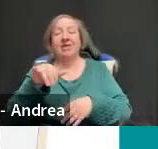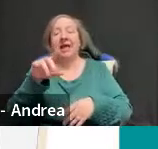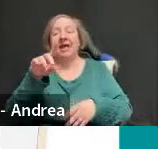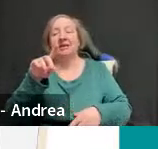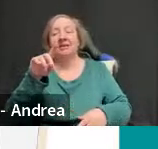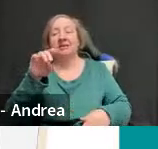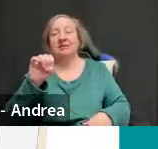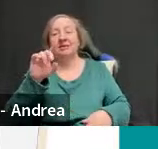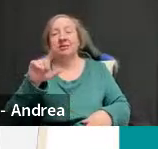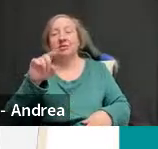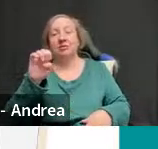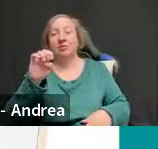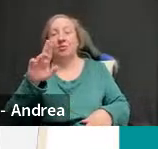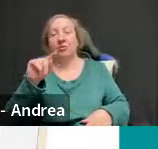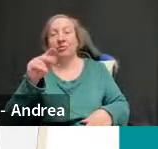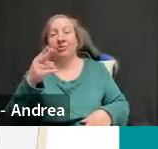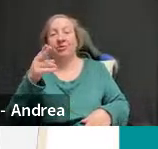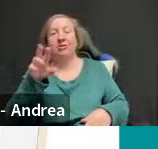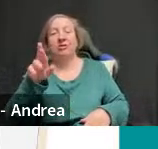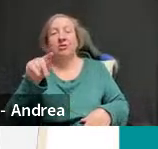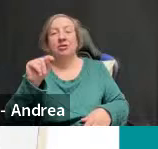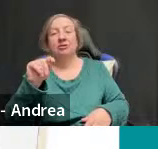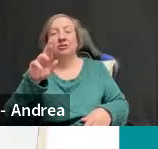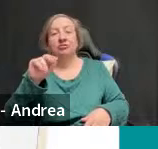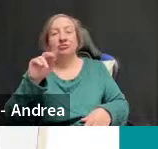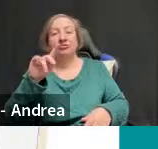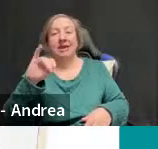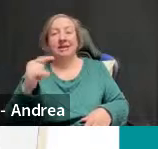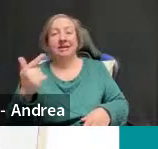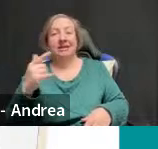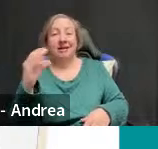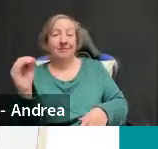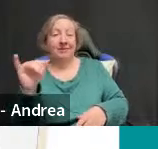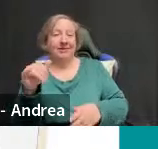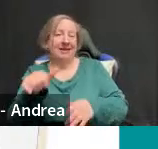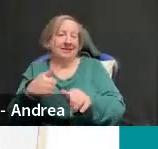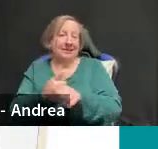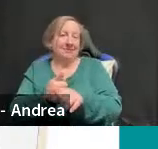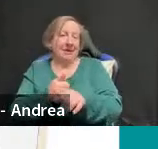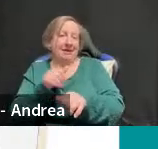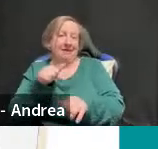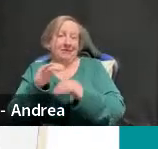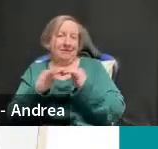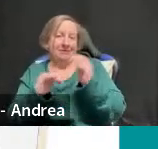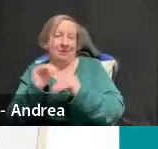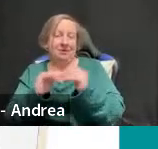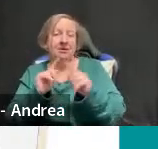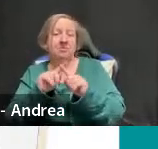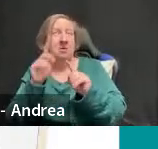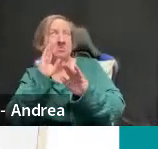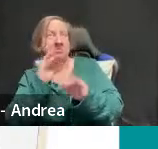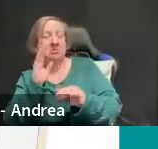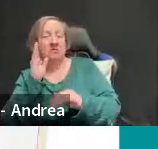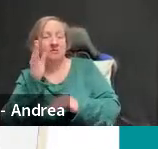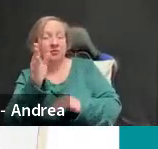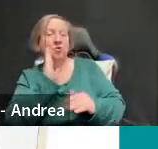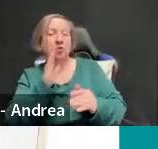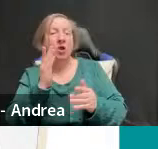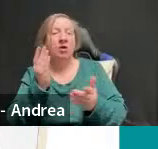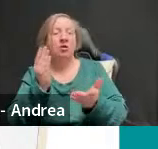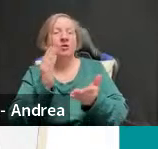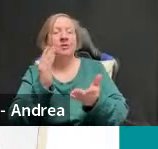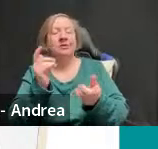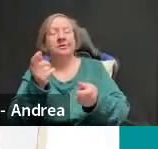that's currently the back side of that building. But we're anticipating in the future there will be redevelopment. So